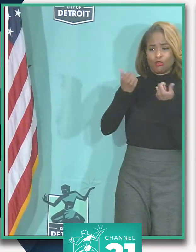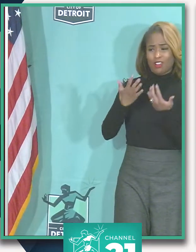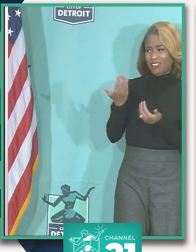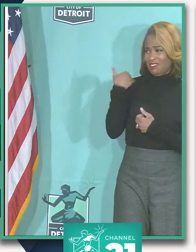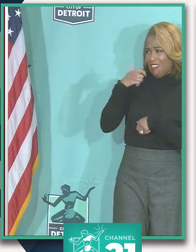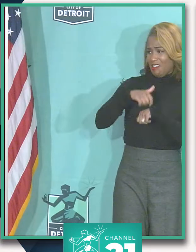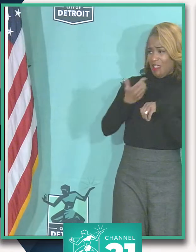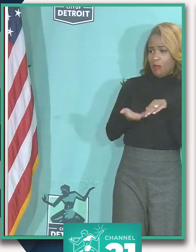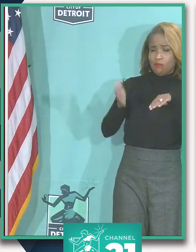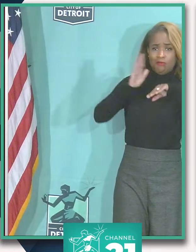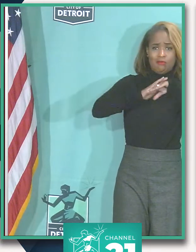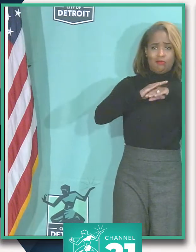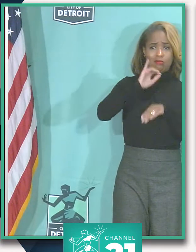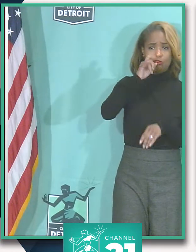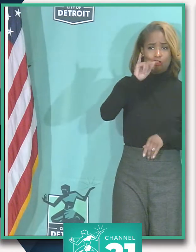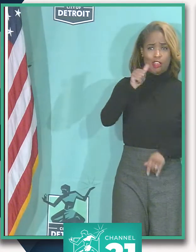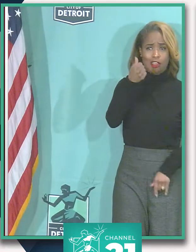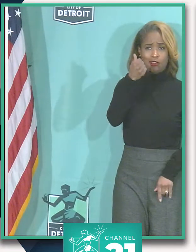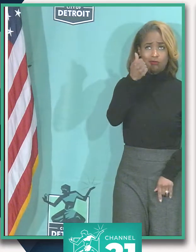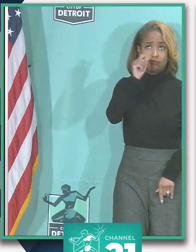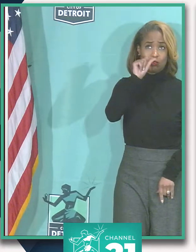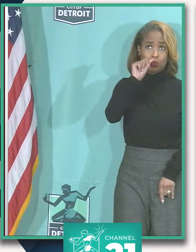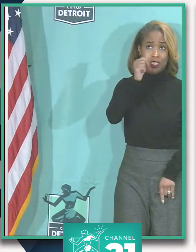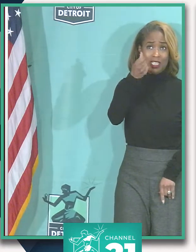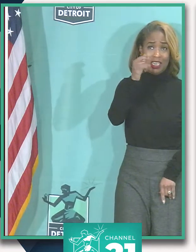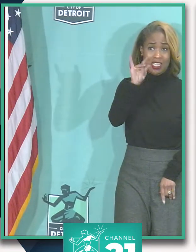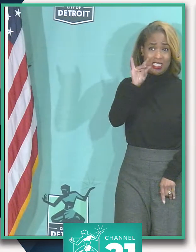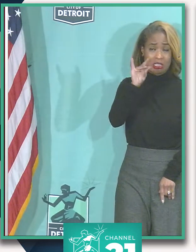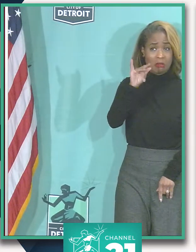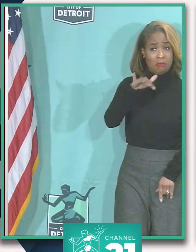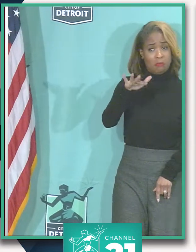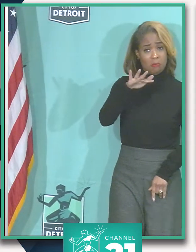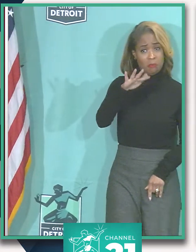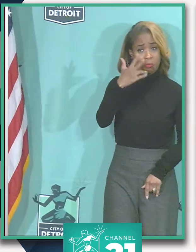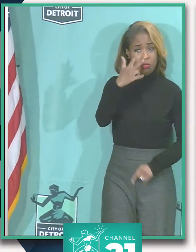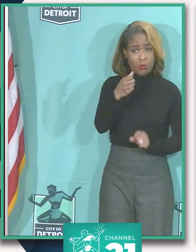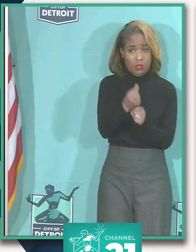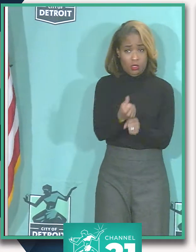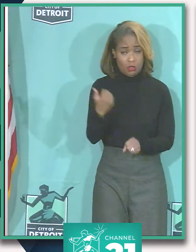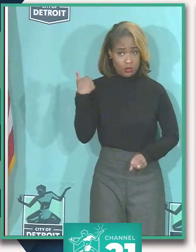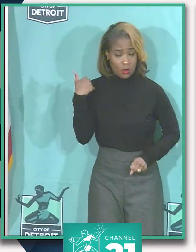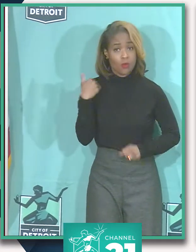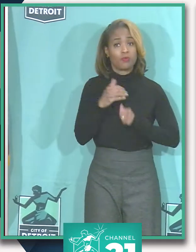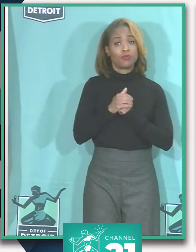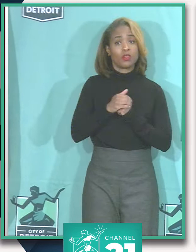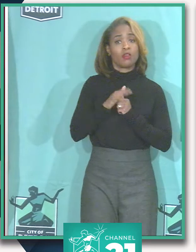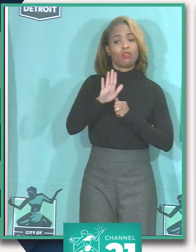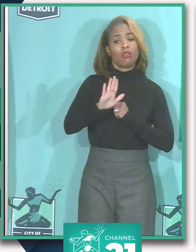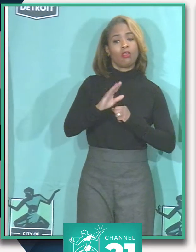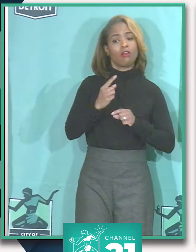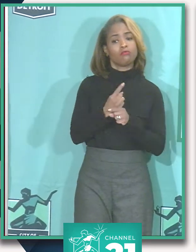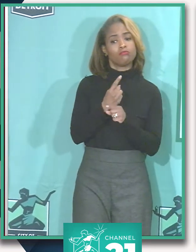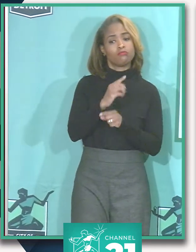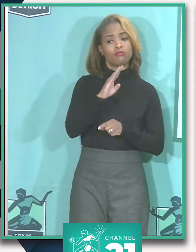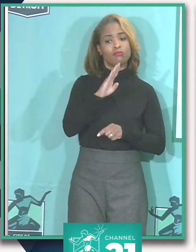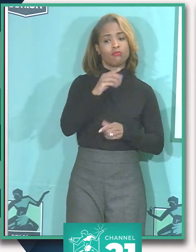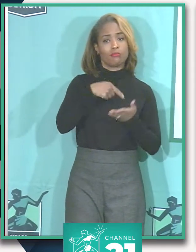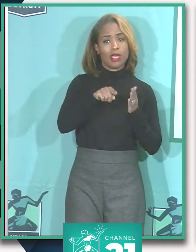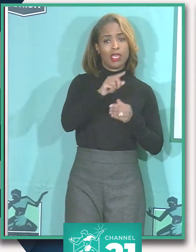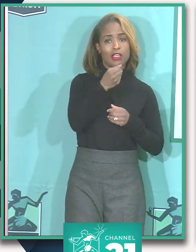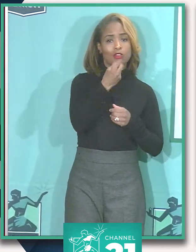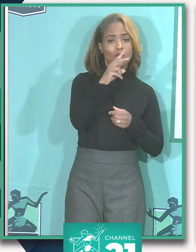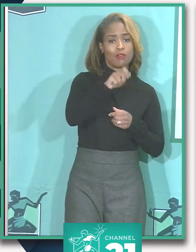raise July of 2018, nearly 3 years ago. Their base pay was at $12.99 an